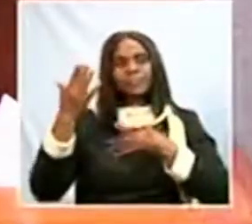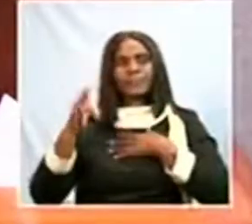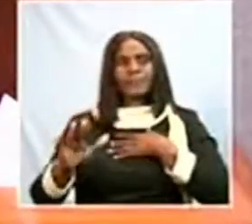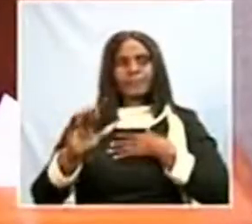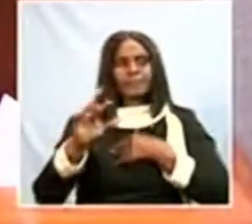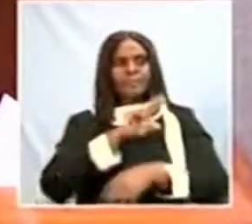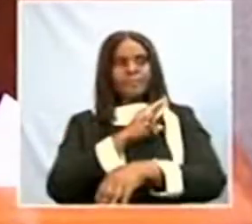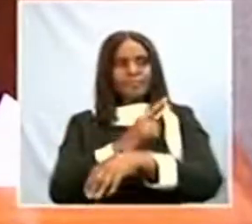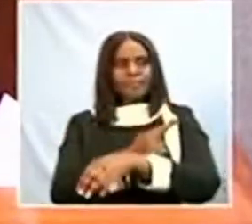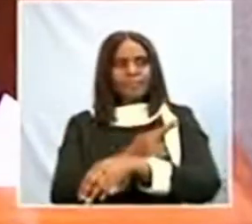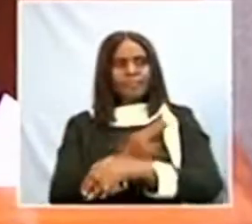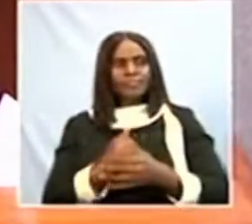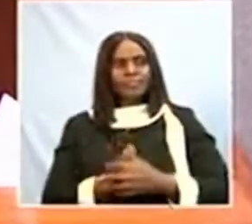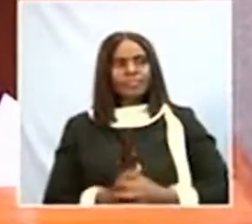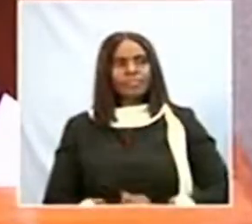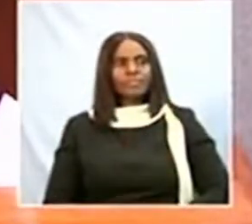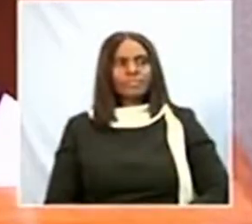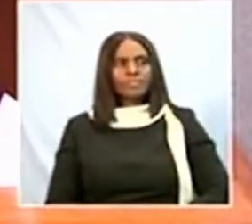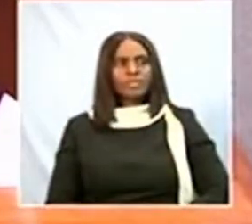Resources.